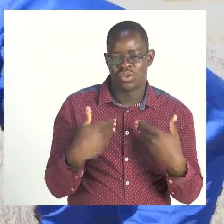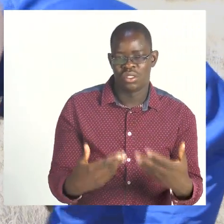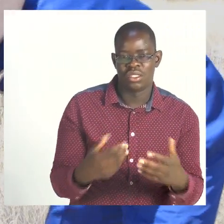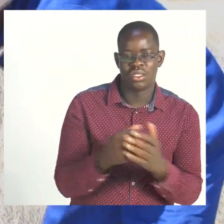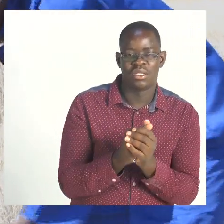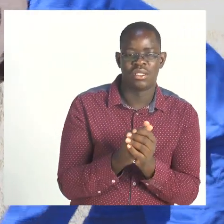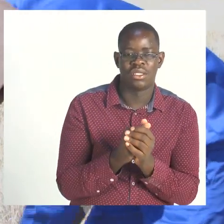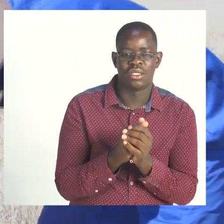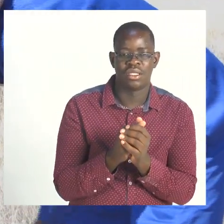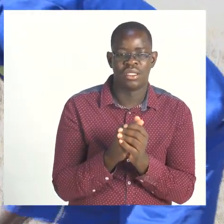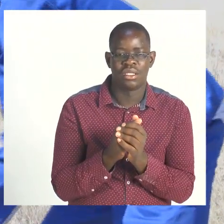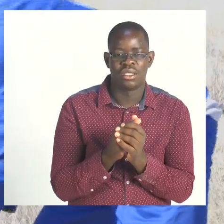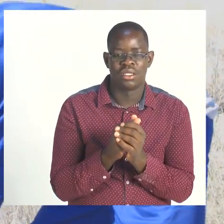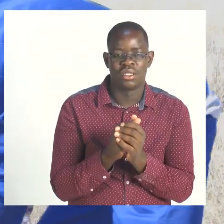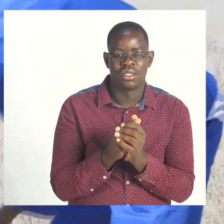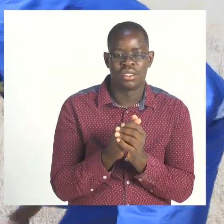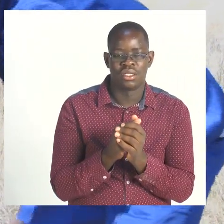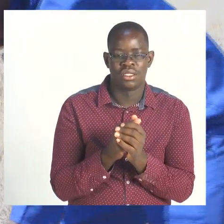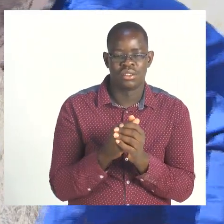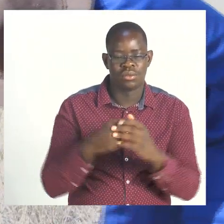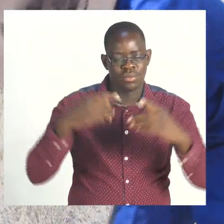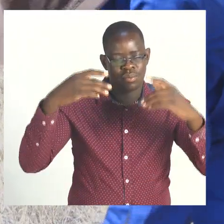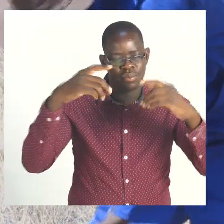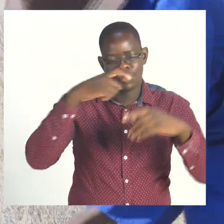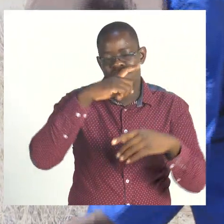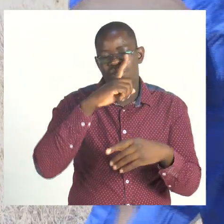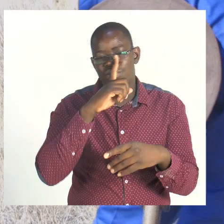My goodness, so hot.